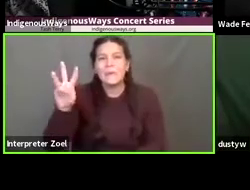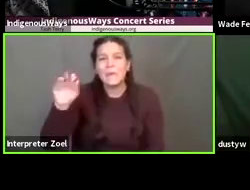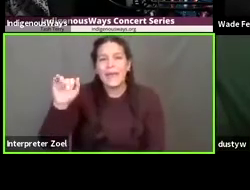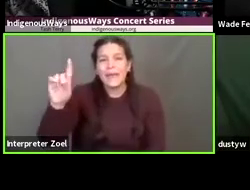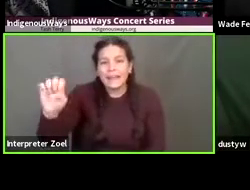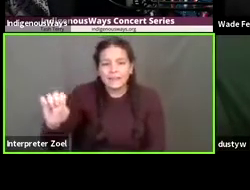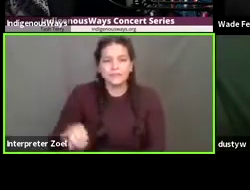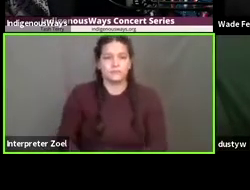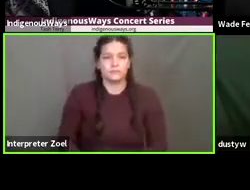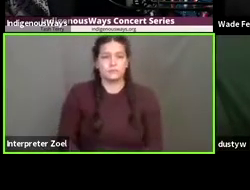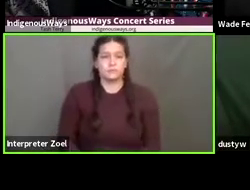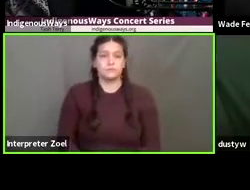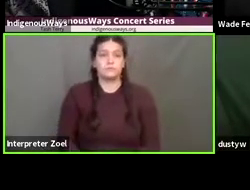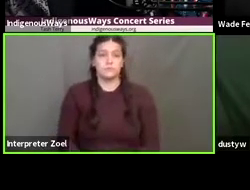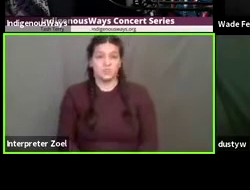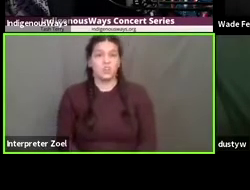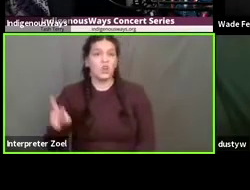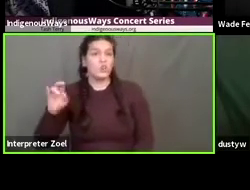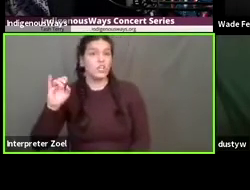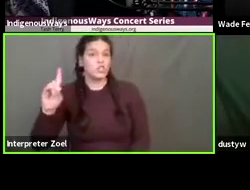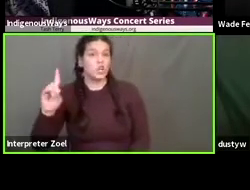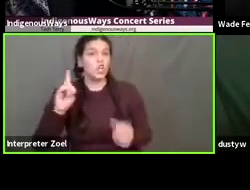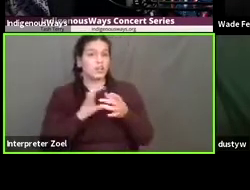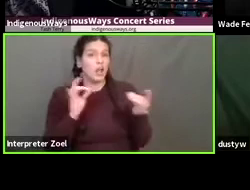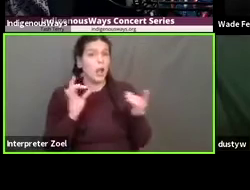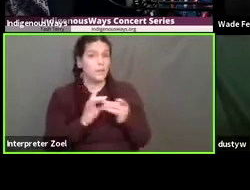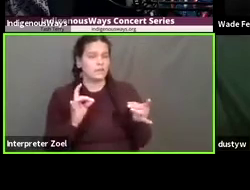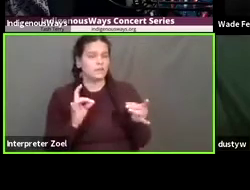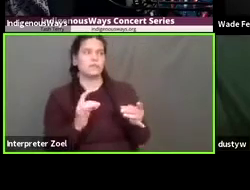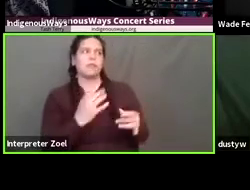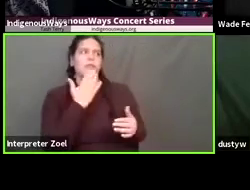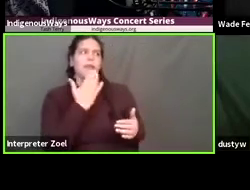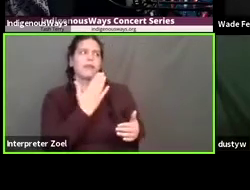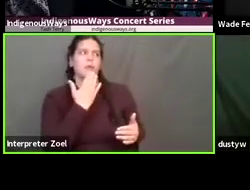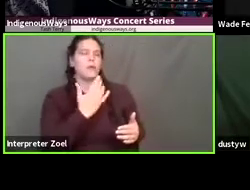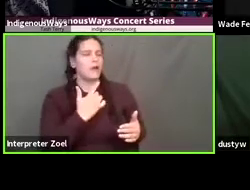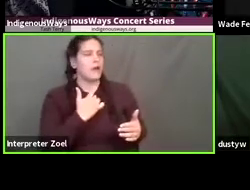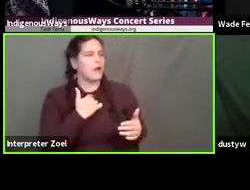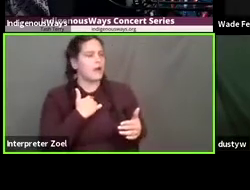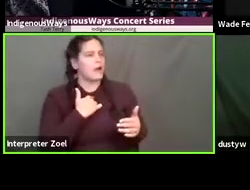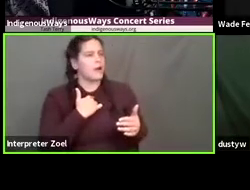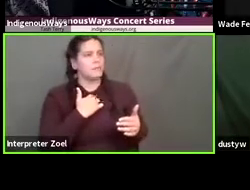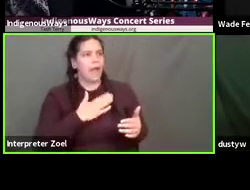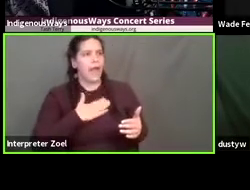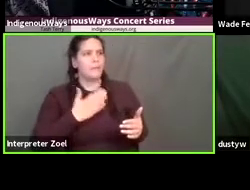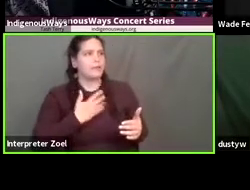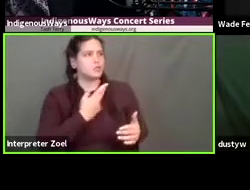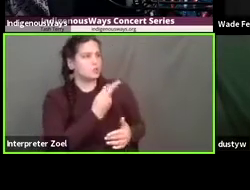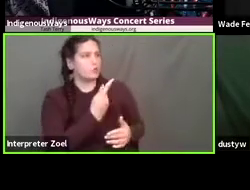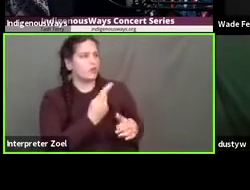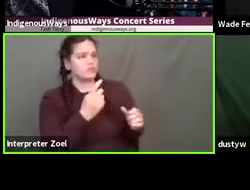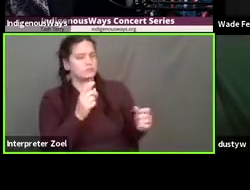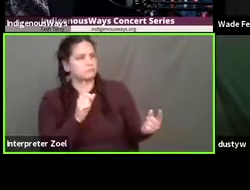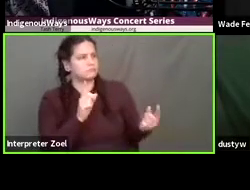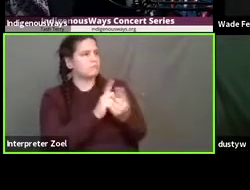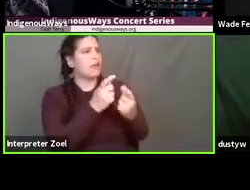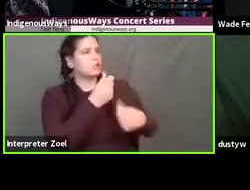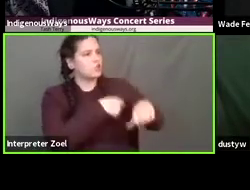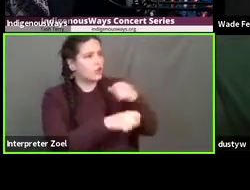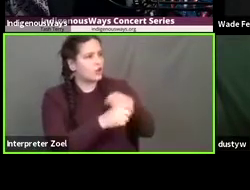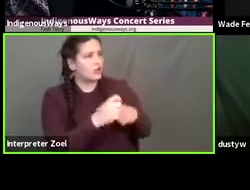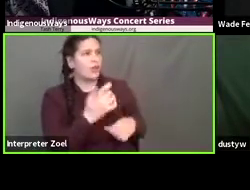Well, Wade, I'm just glad I finally caught up with you. You're a lucky man. You know, a lot of us don't get to know what we're doing when we're